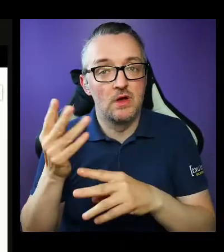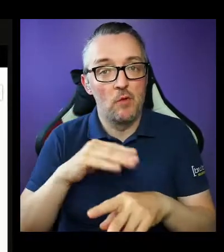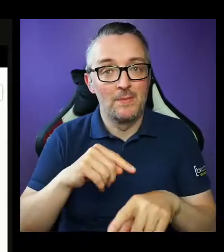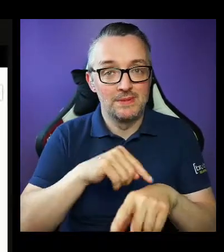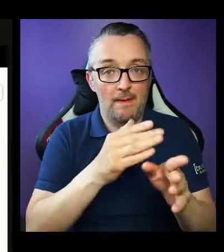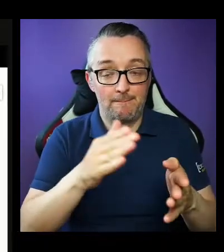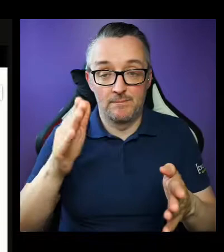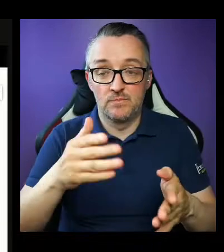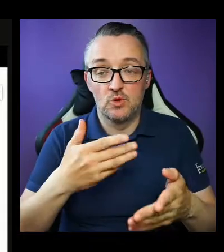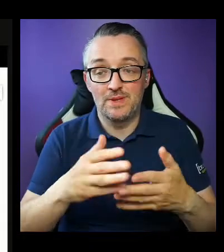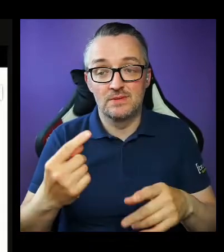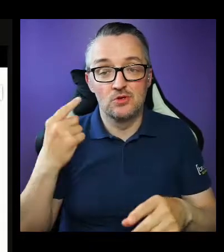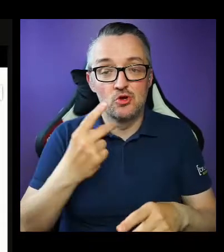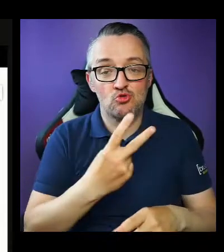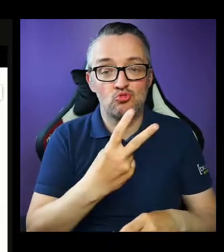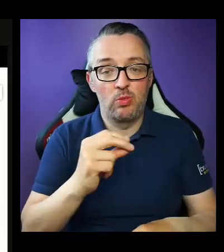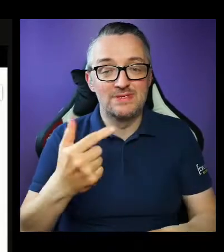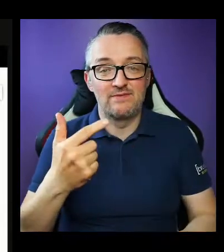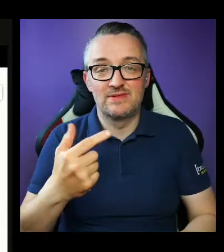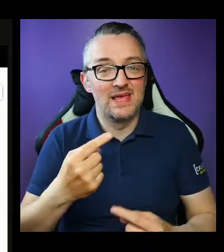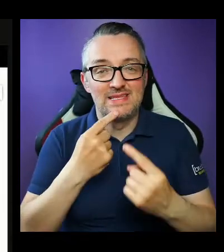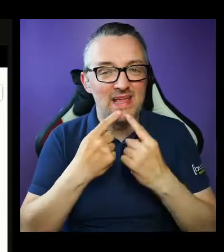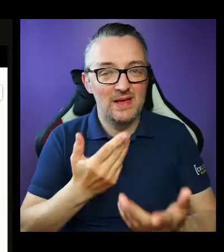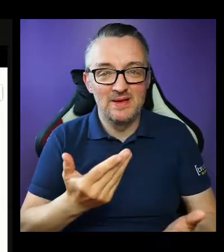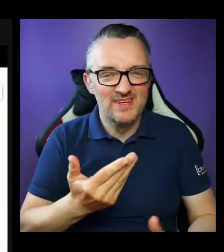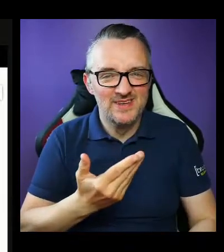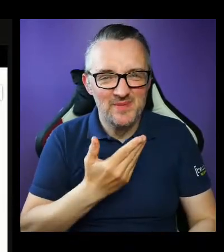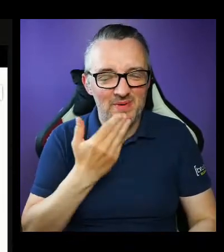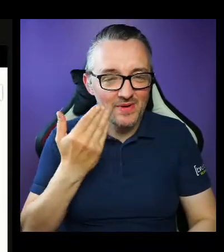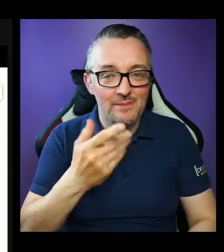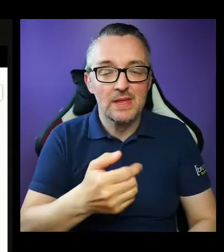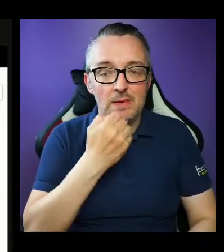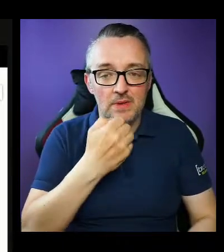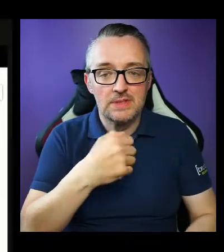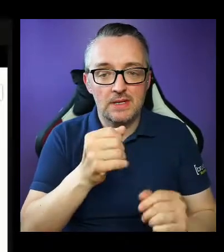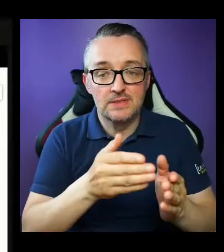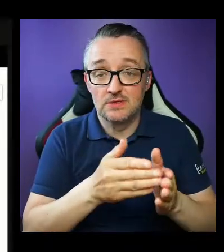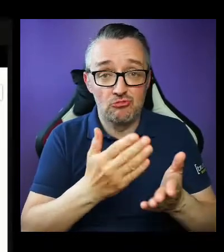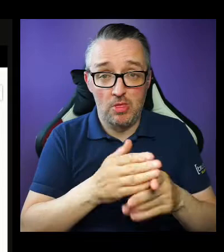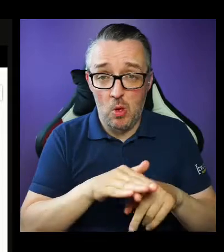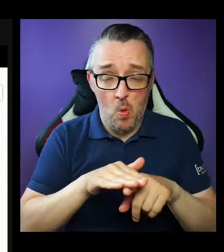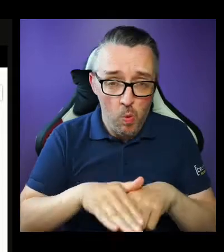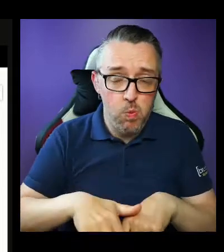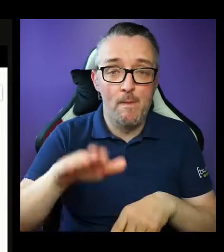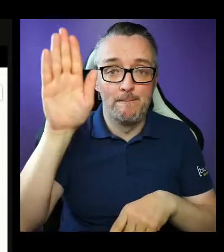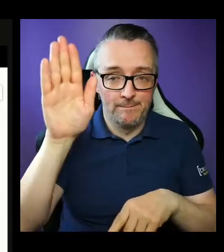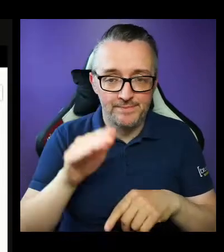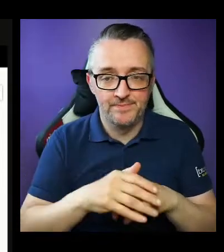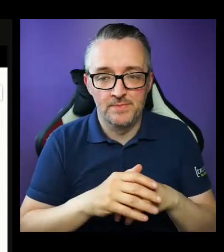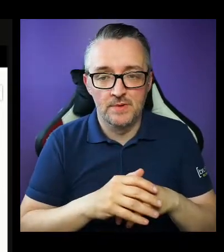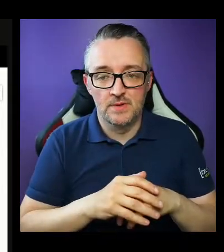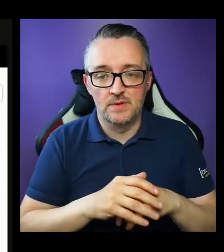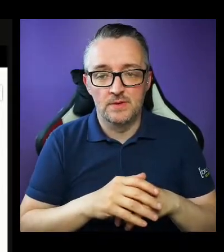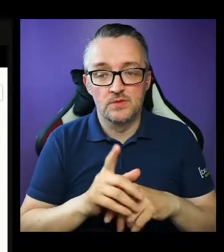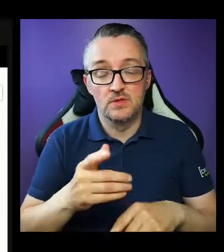2007, we didn't really have much data, but since then that number just went up. And from